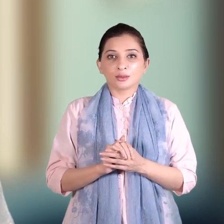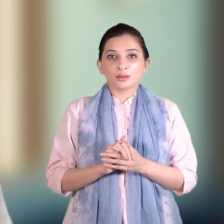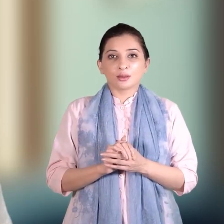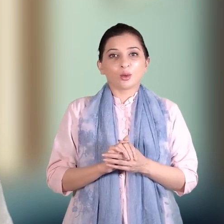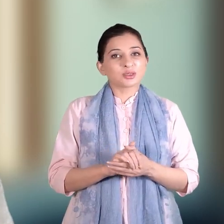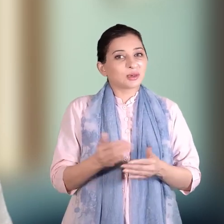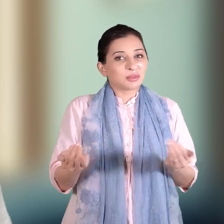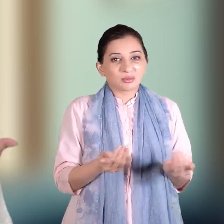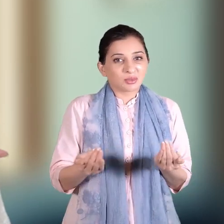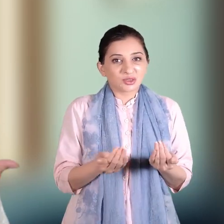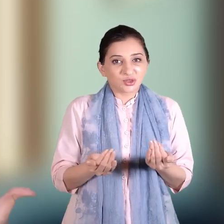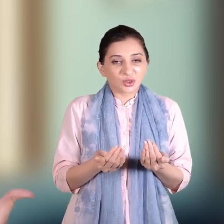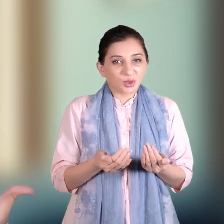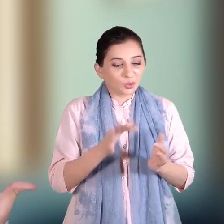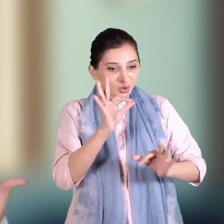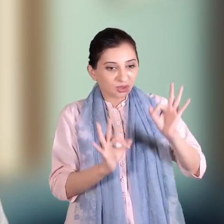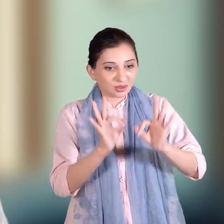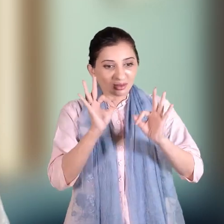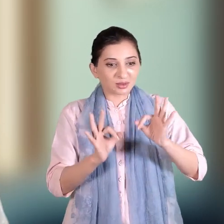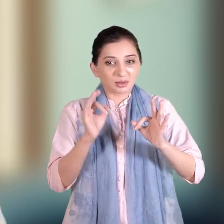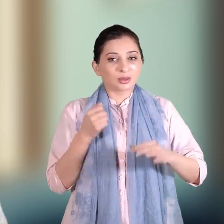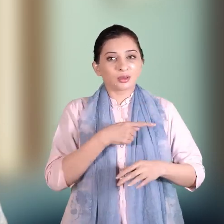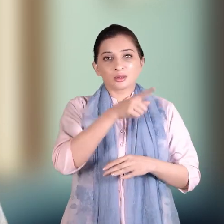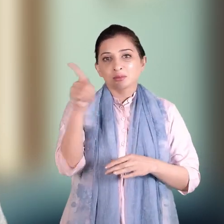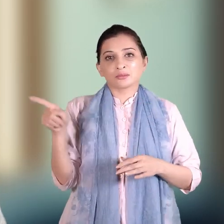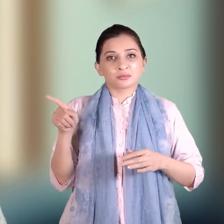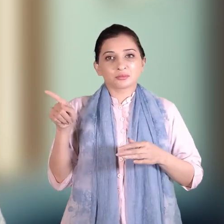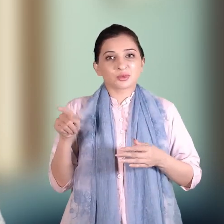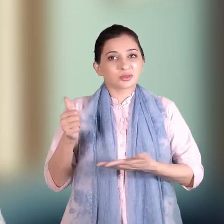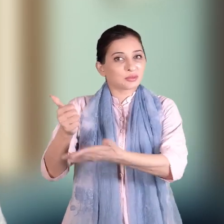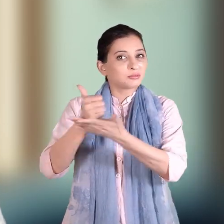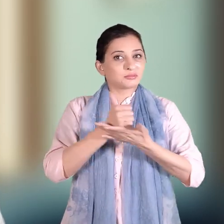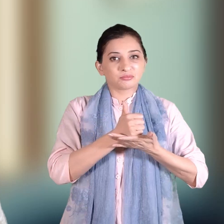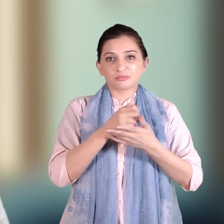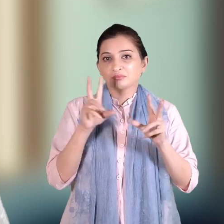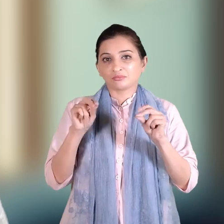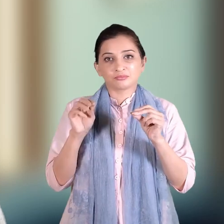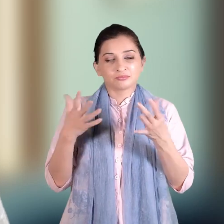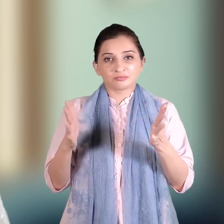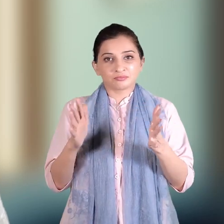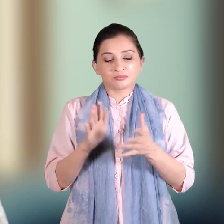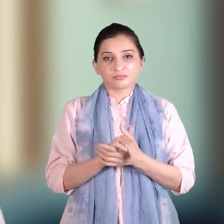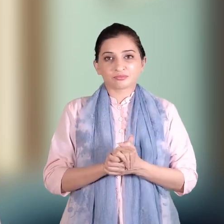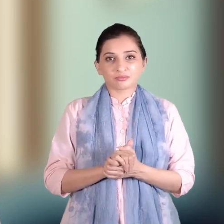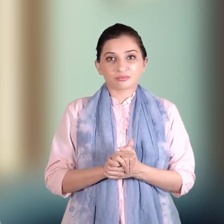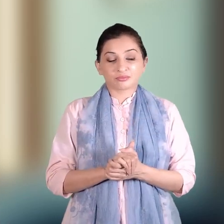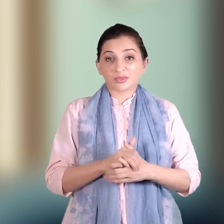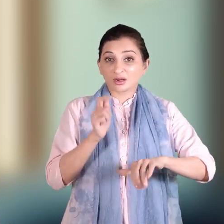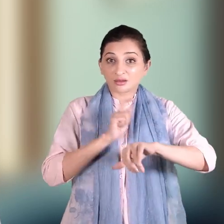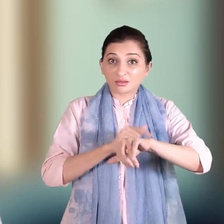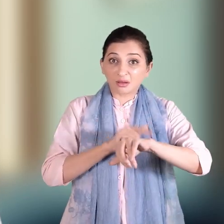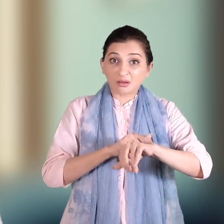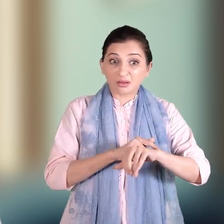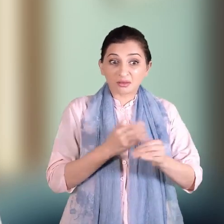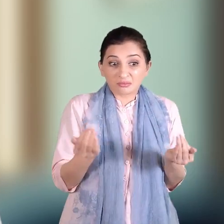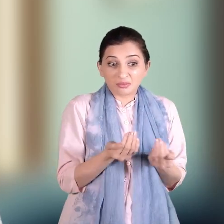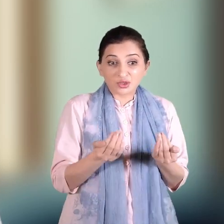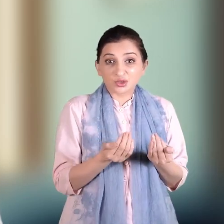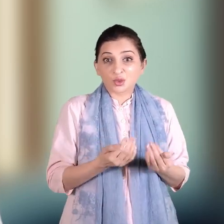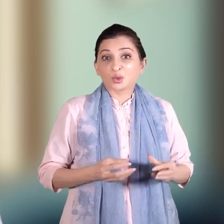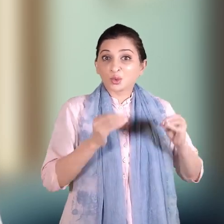completely missing when you're raising a child. It's literally invisible labor. Even though it requires a lot of